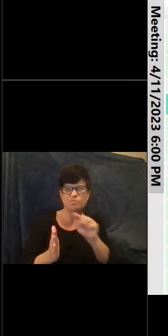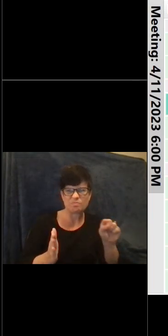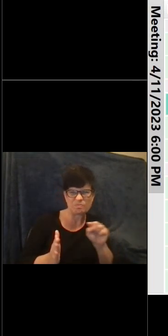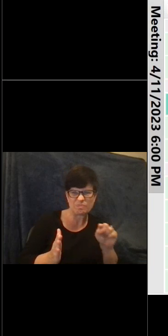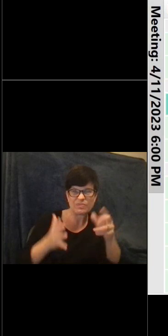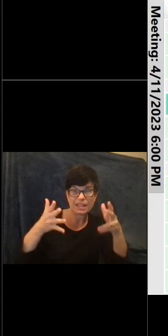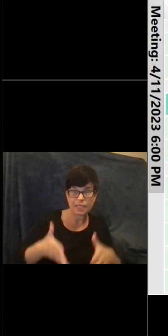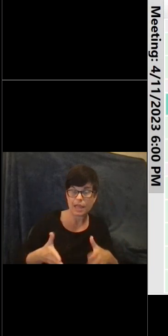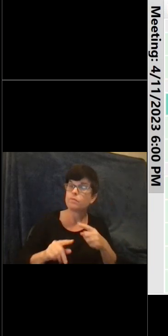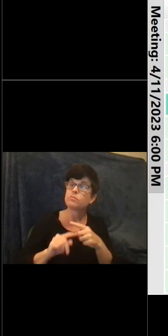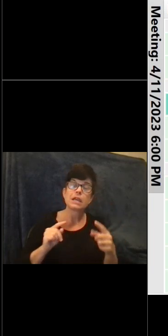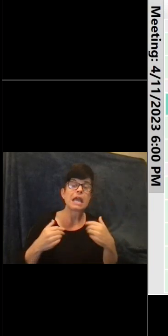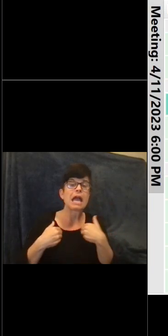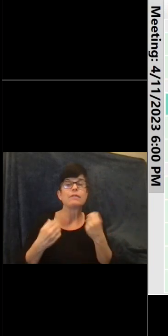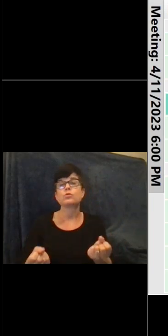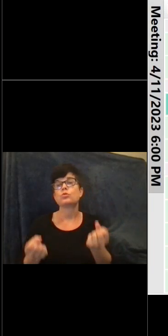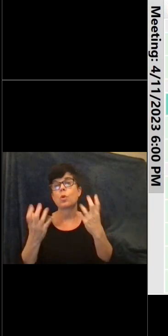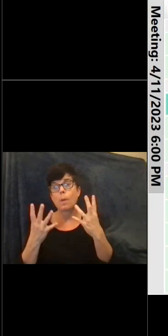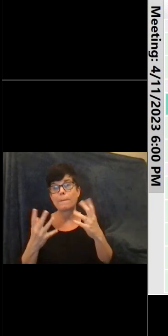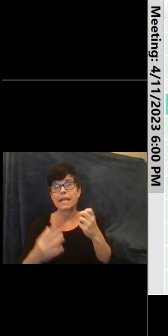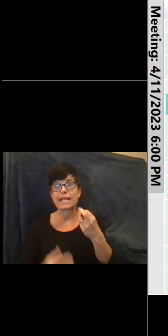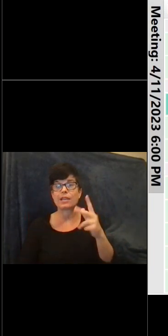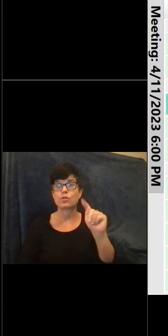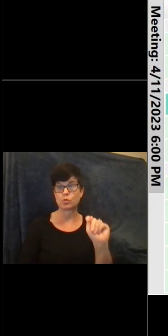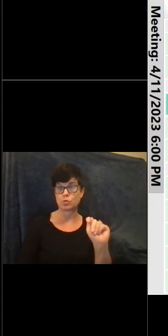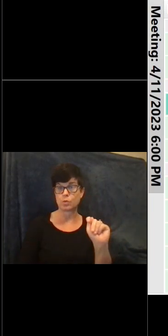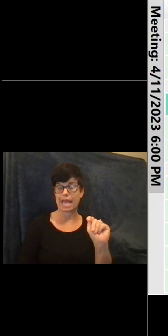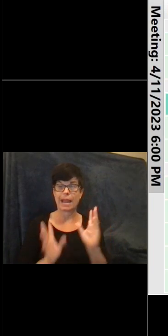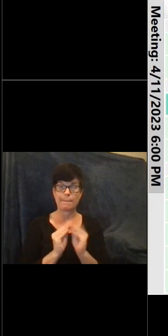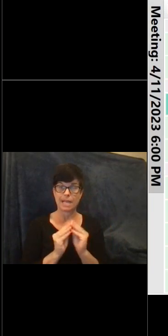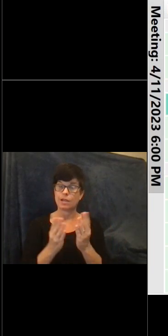many grant meeting requests, which is very encouraging to see.